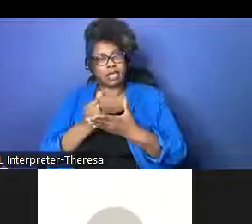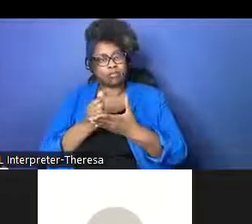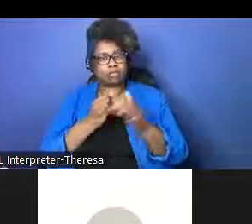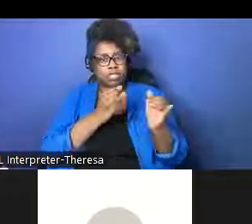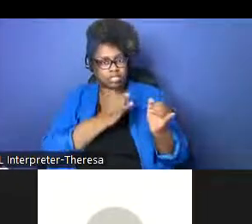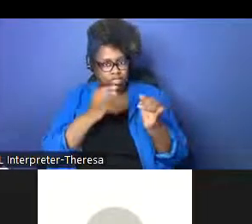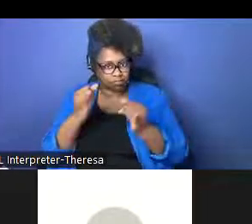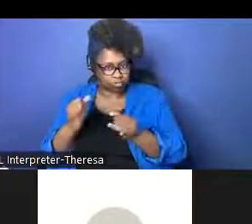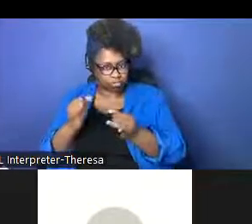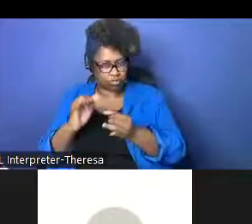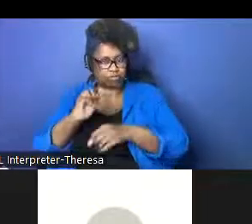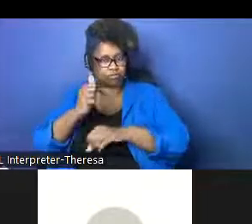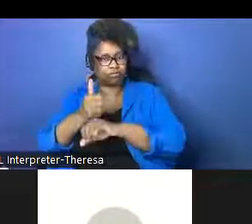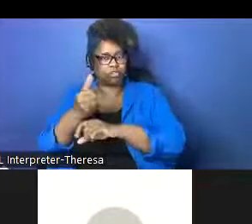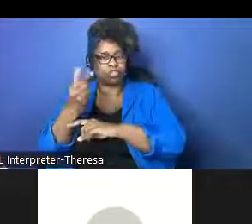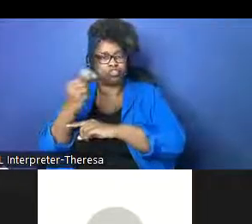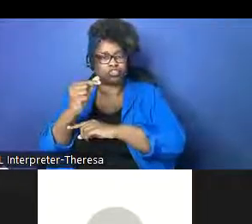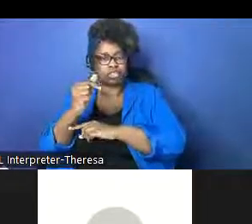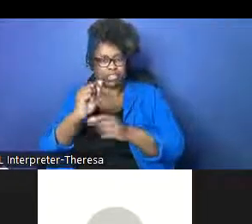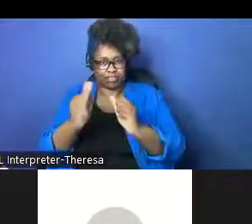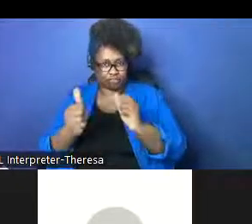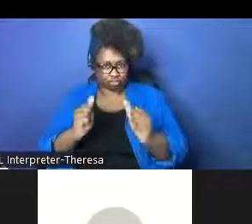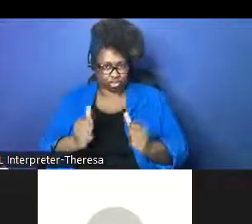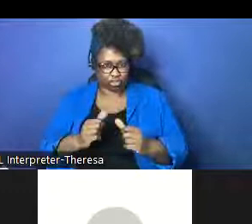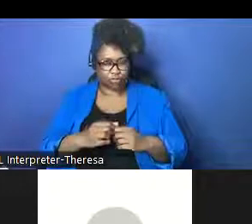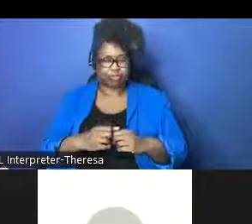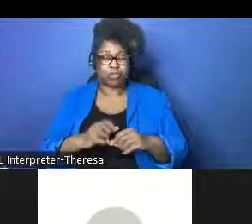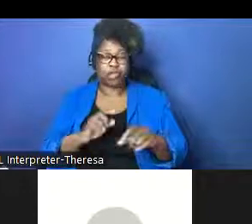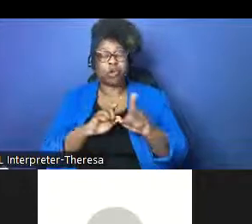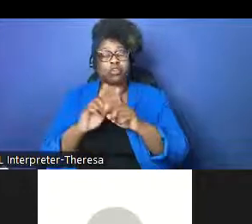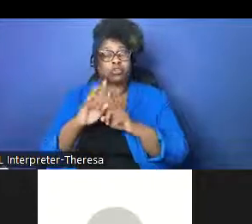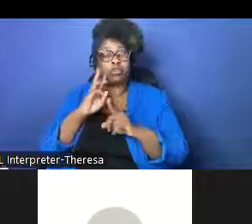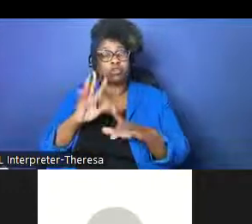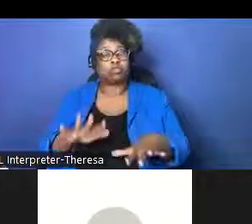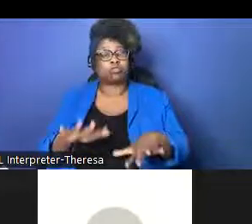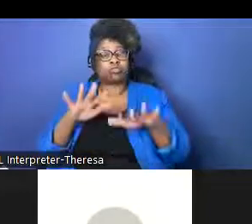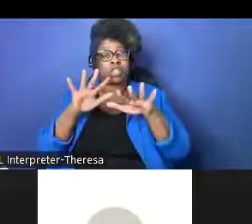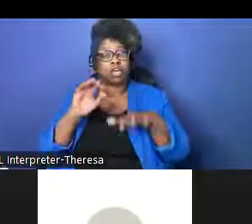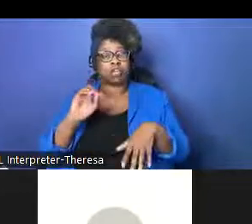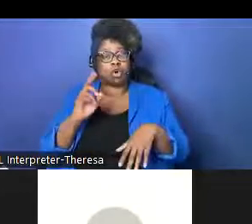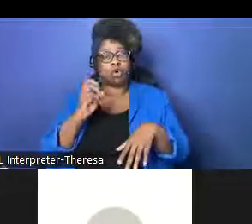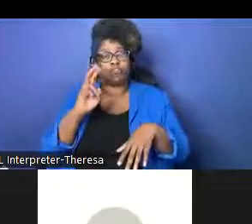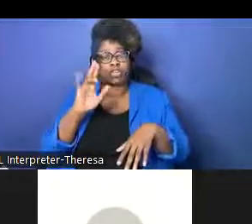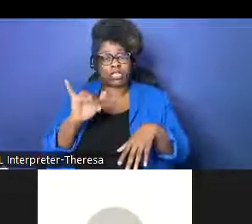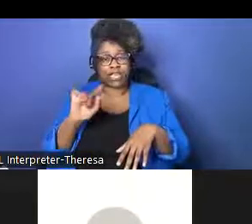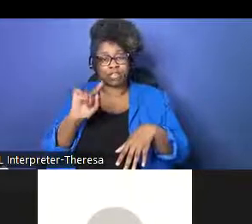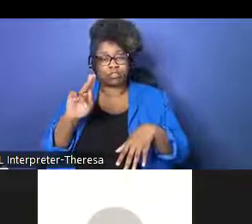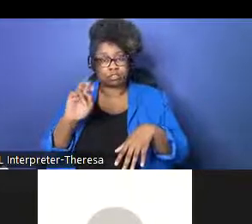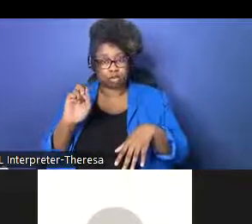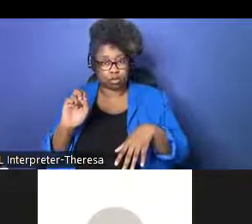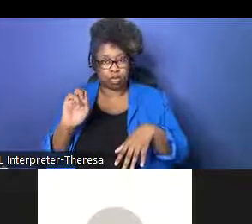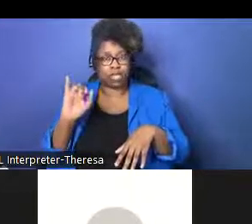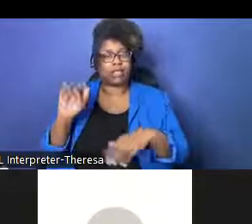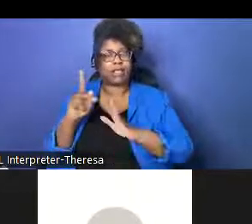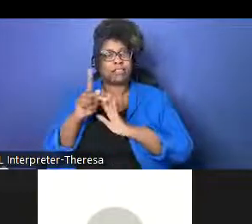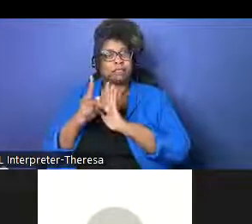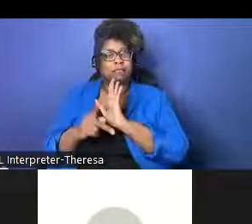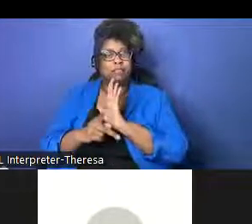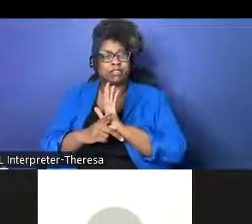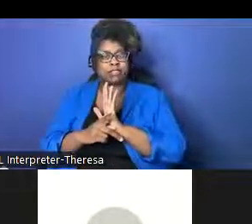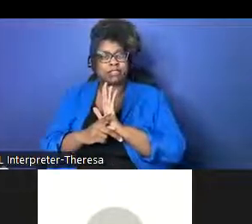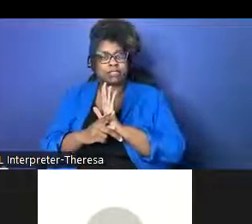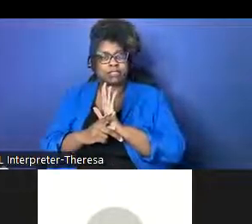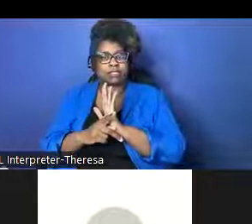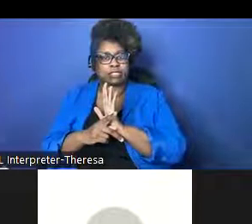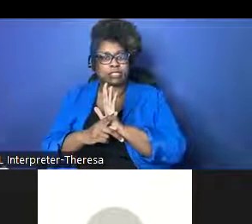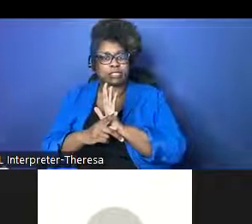owners install green infrastructure. Also, a flood overlay zone is a policy measure